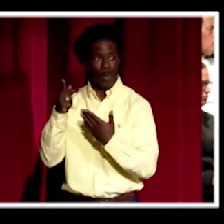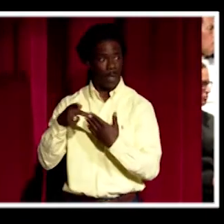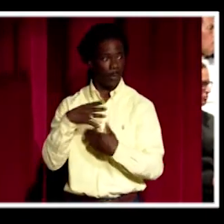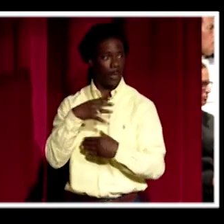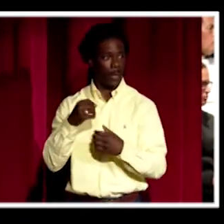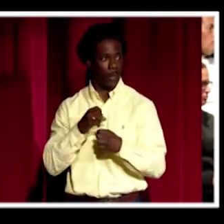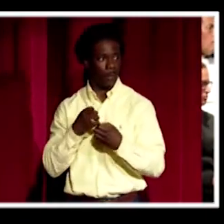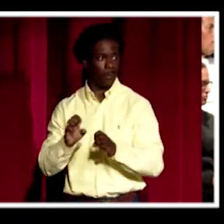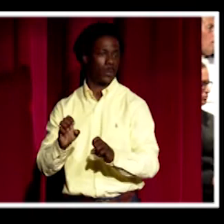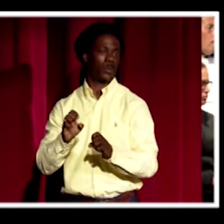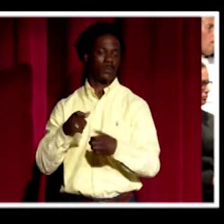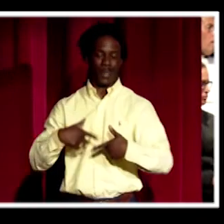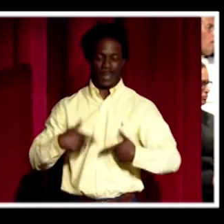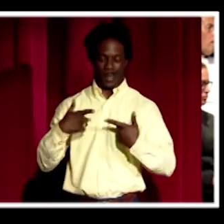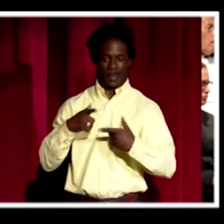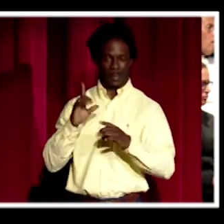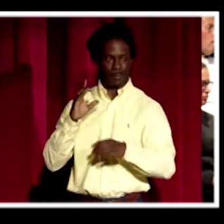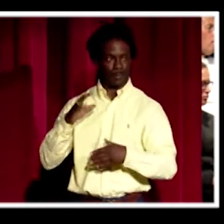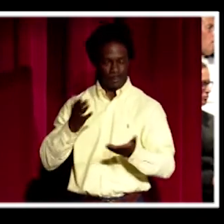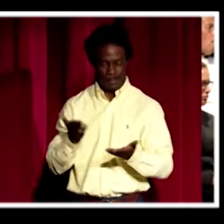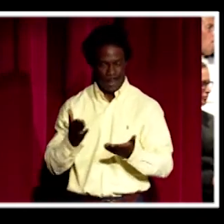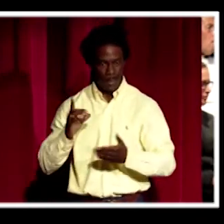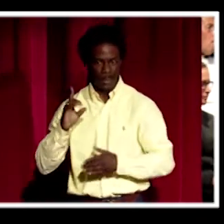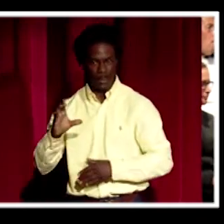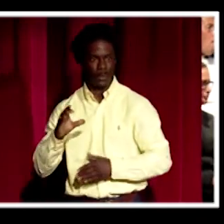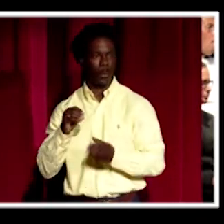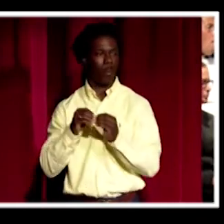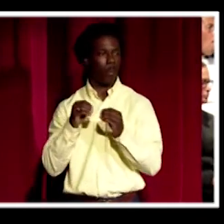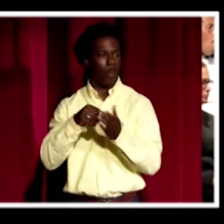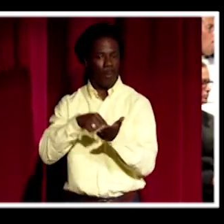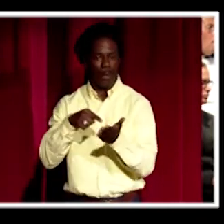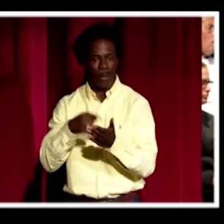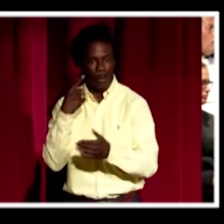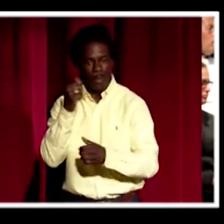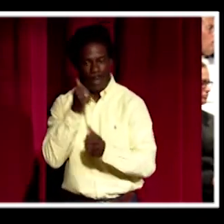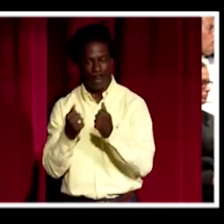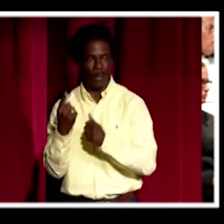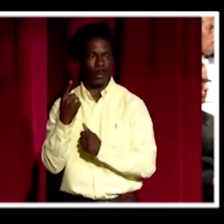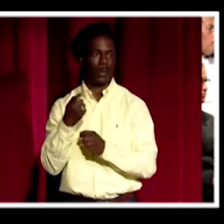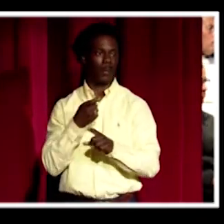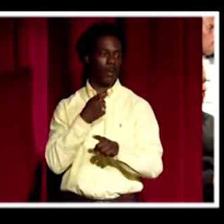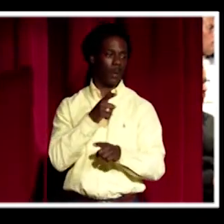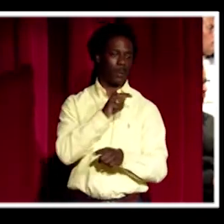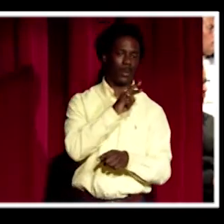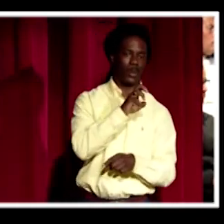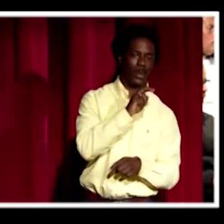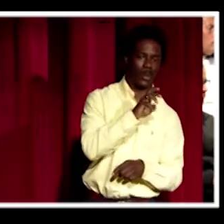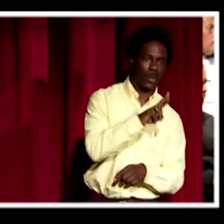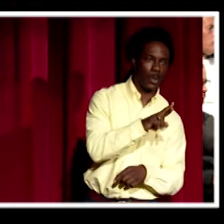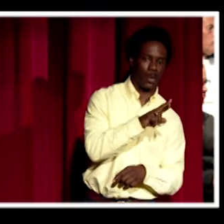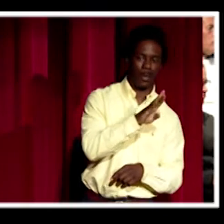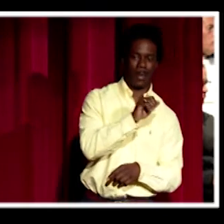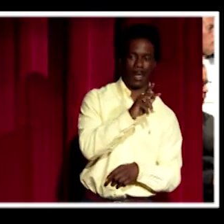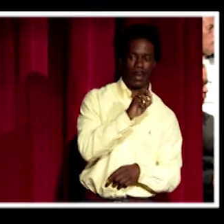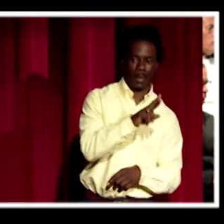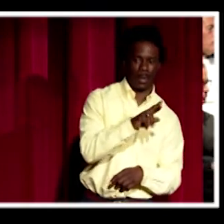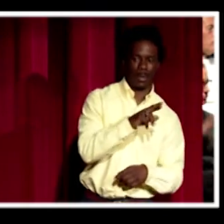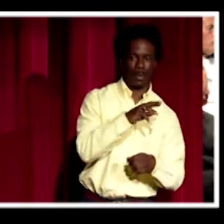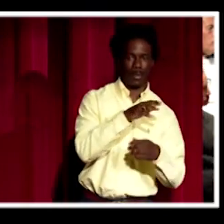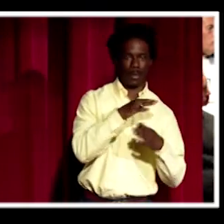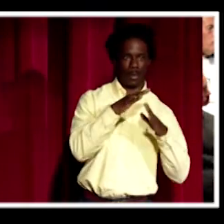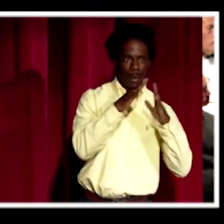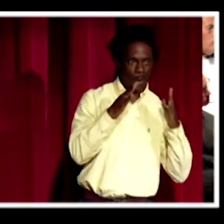make living in the district more affordable for everyone. From turning vacant properties into workforce